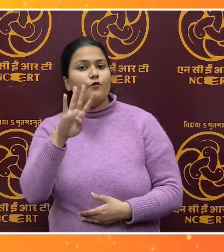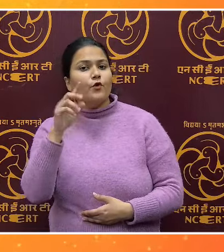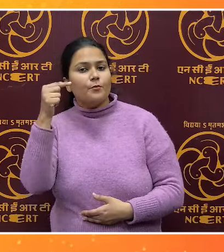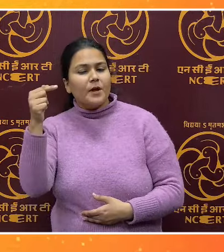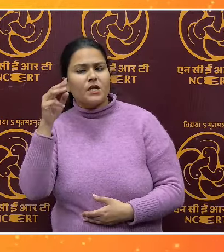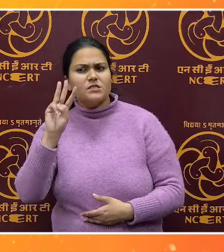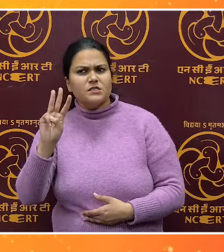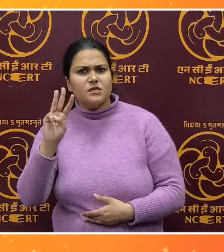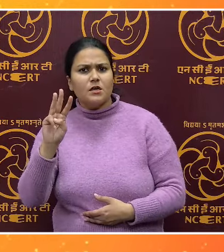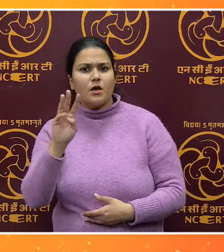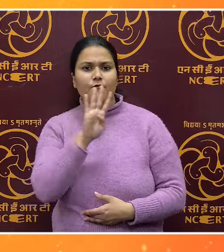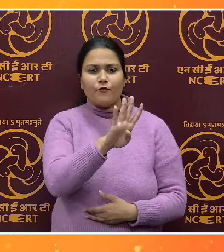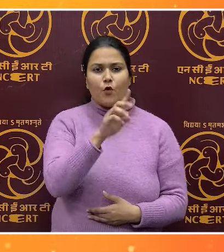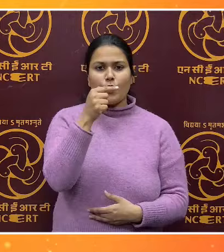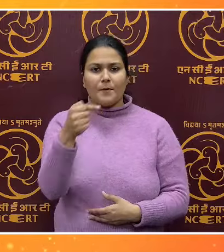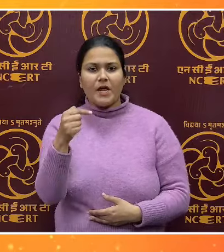-3.